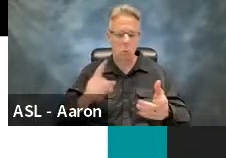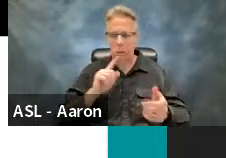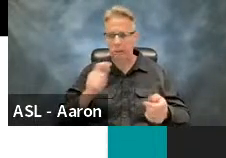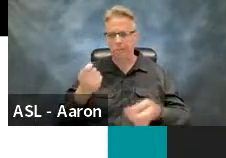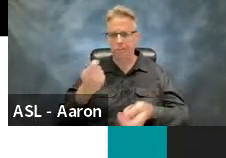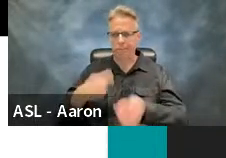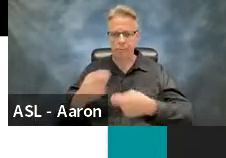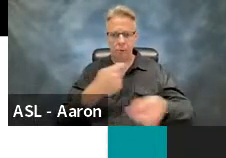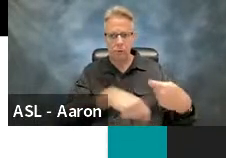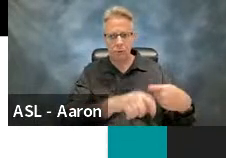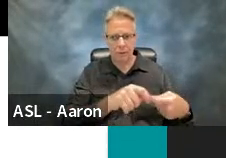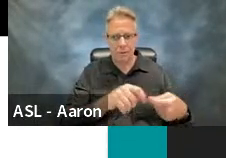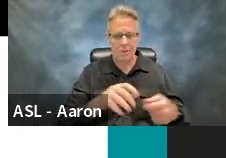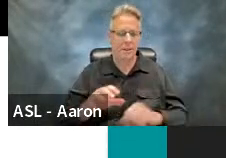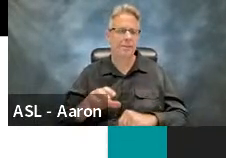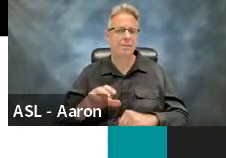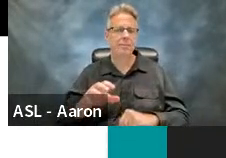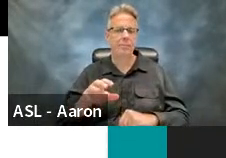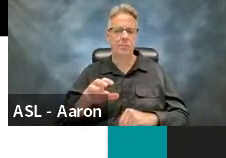of